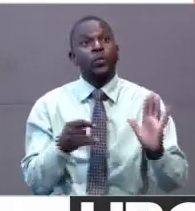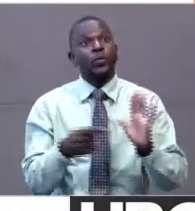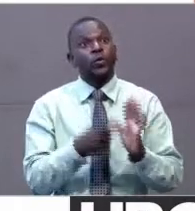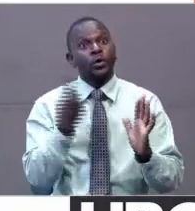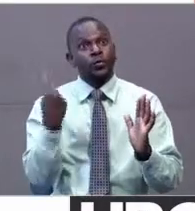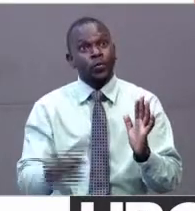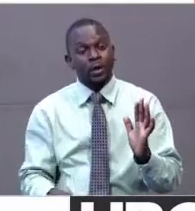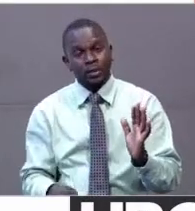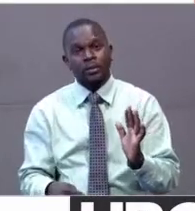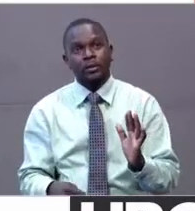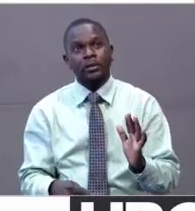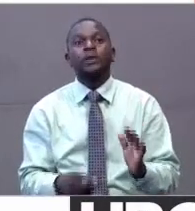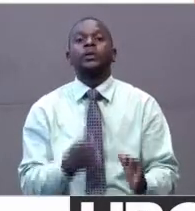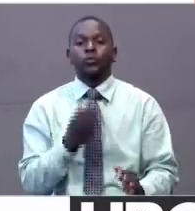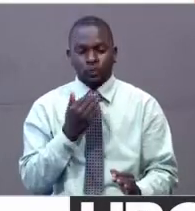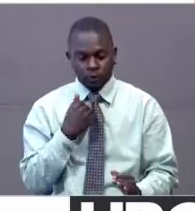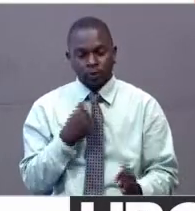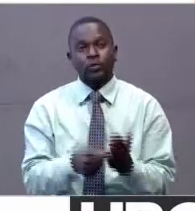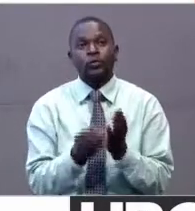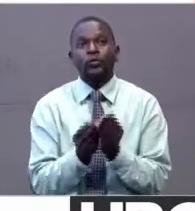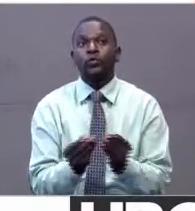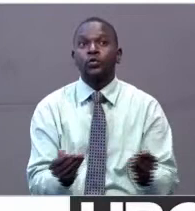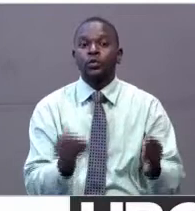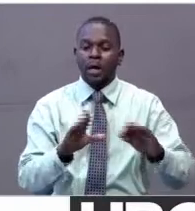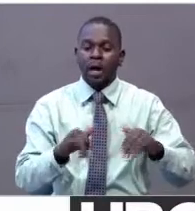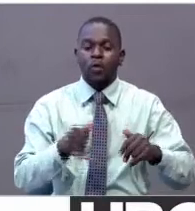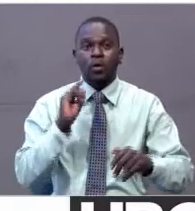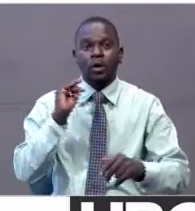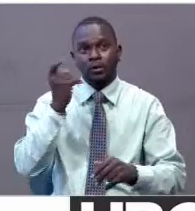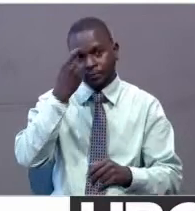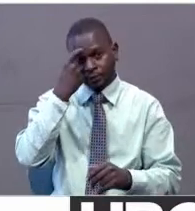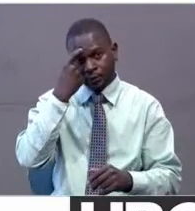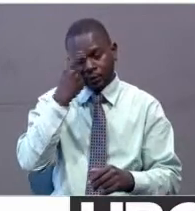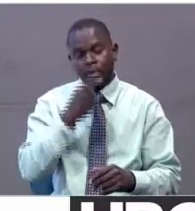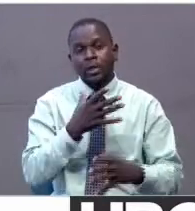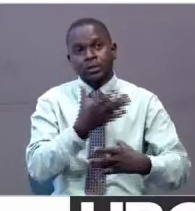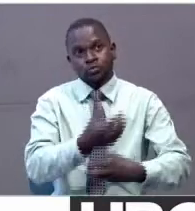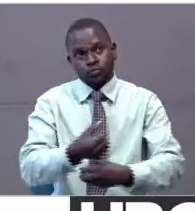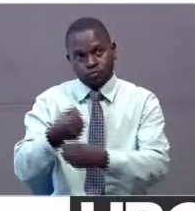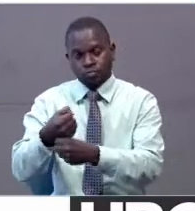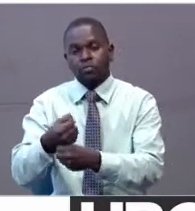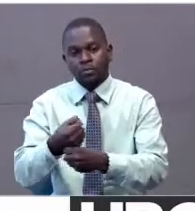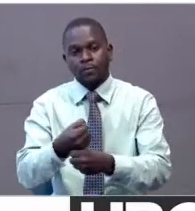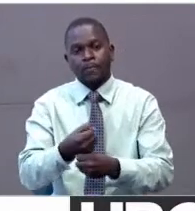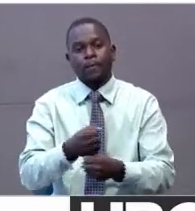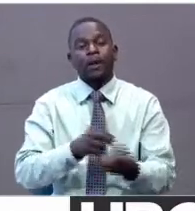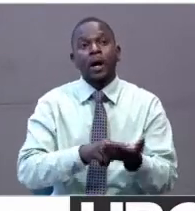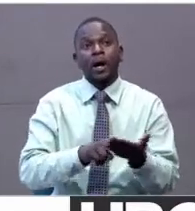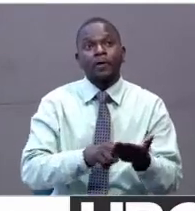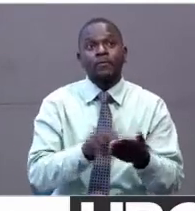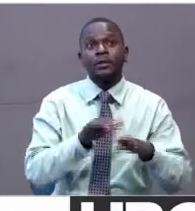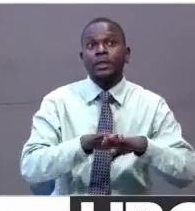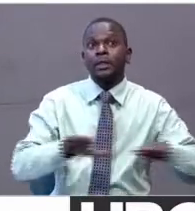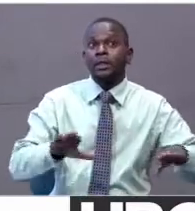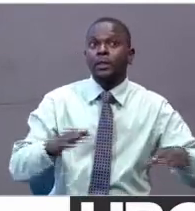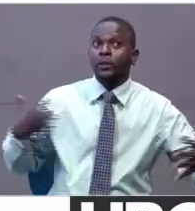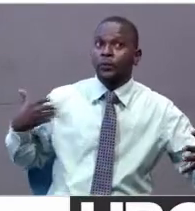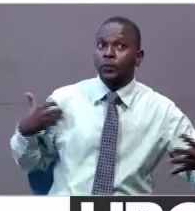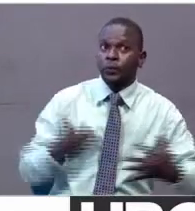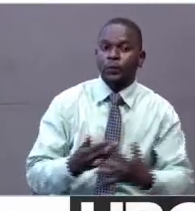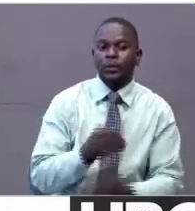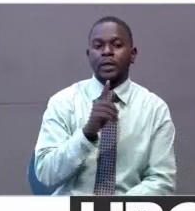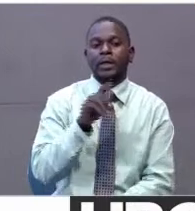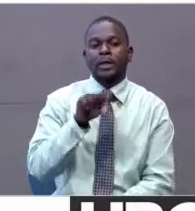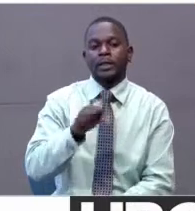is that we need to resolve how the government agencies have occupied that land since the